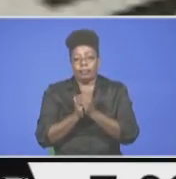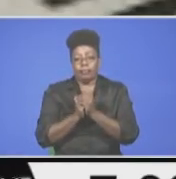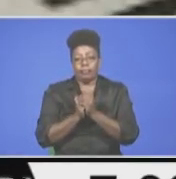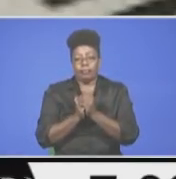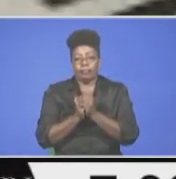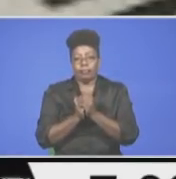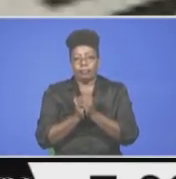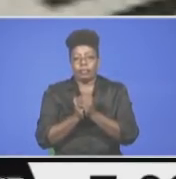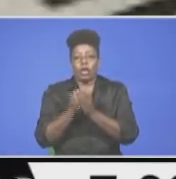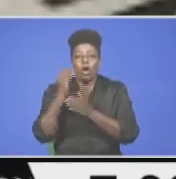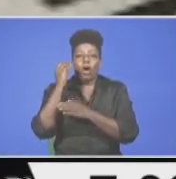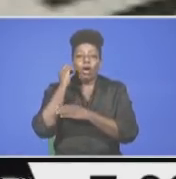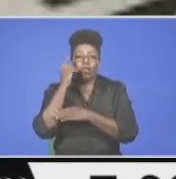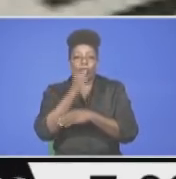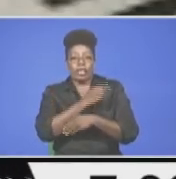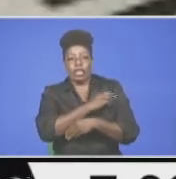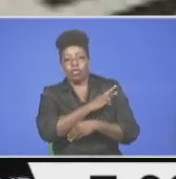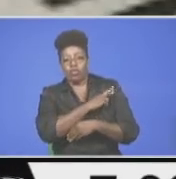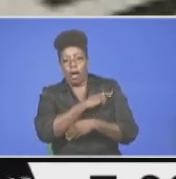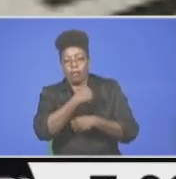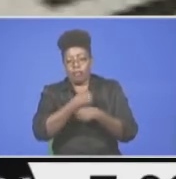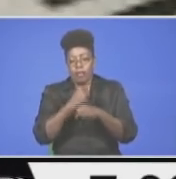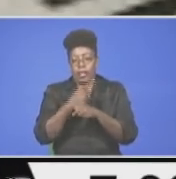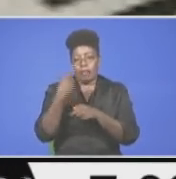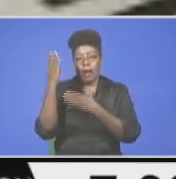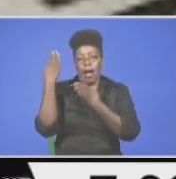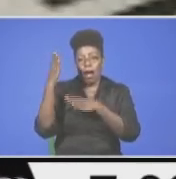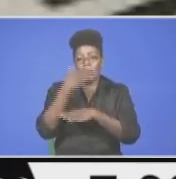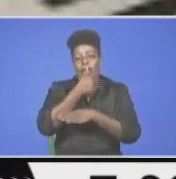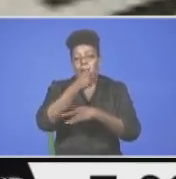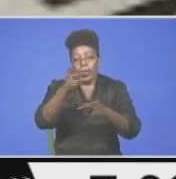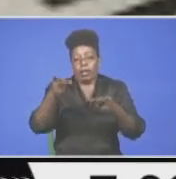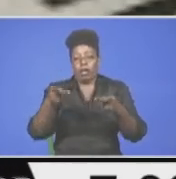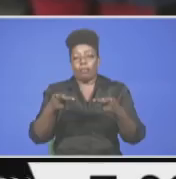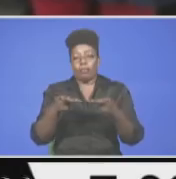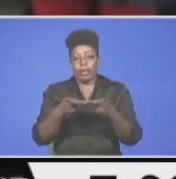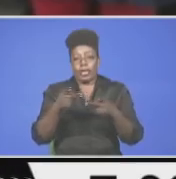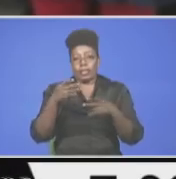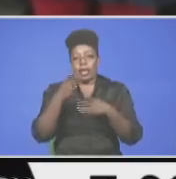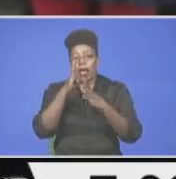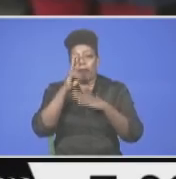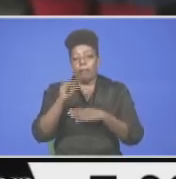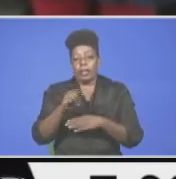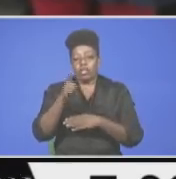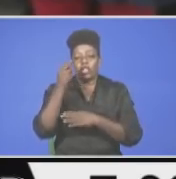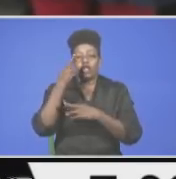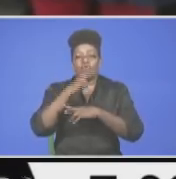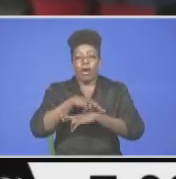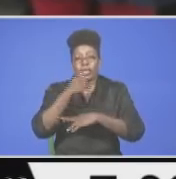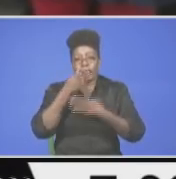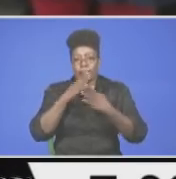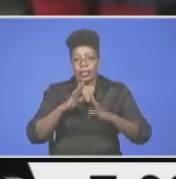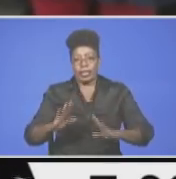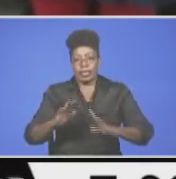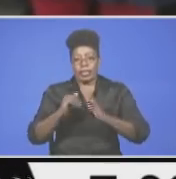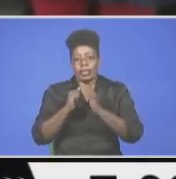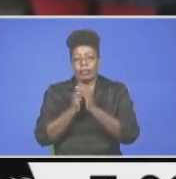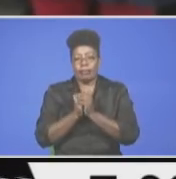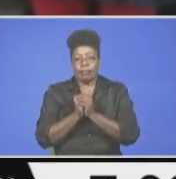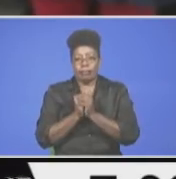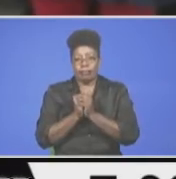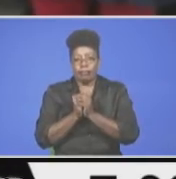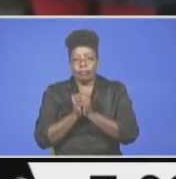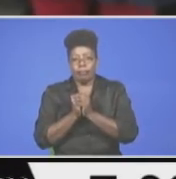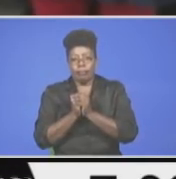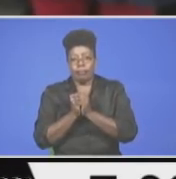Indeed, Audrey Dean Wright made the Bahamas a better place. May she rest in peace. I'm Vaughn